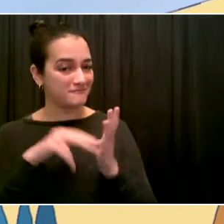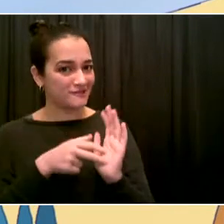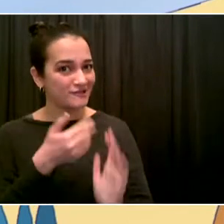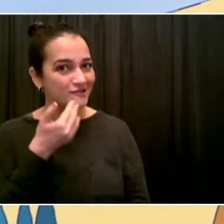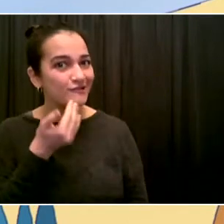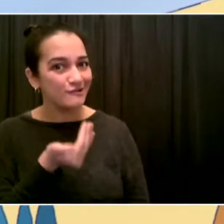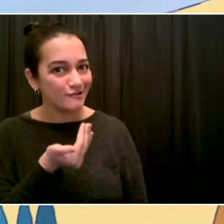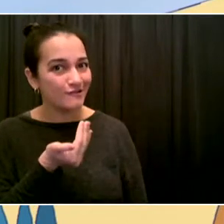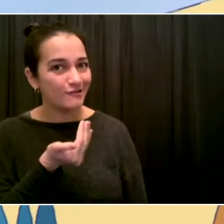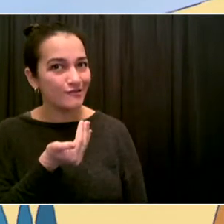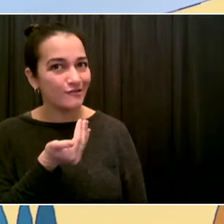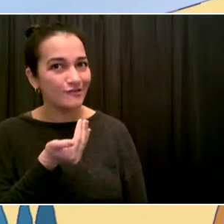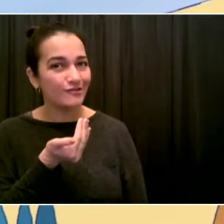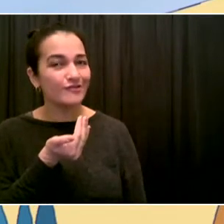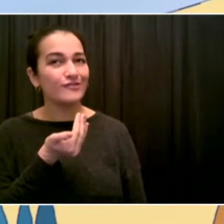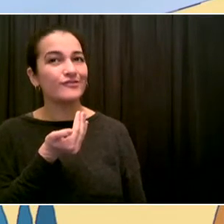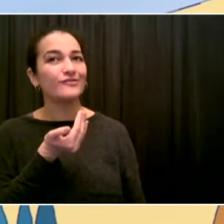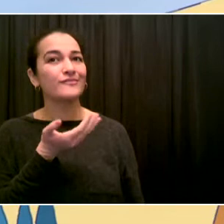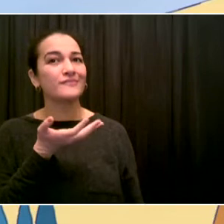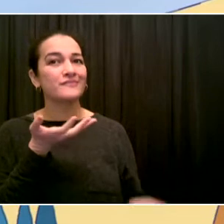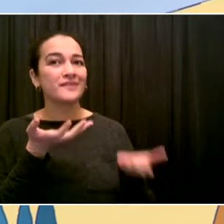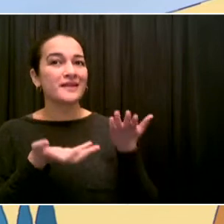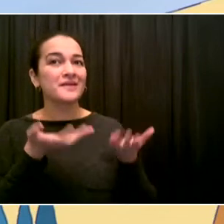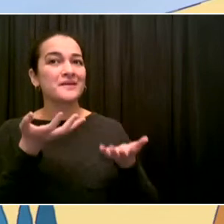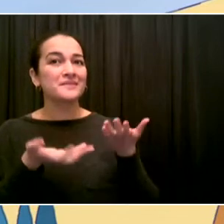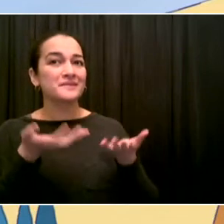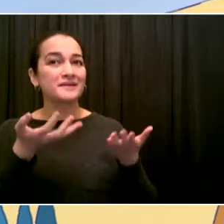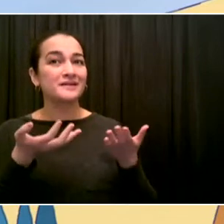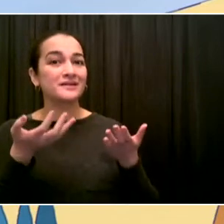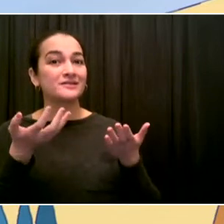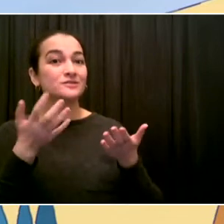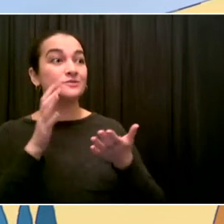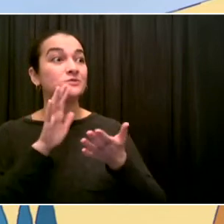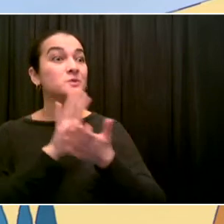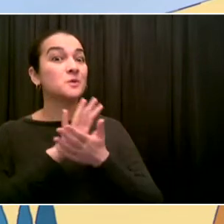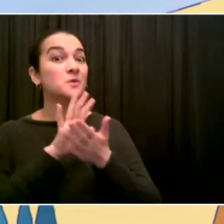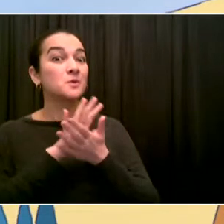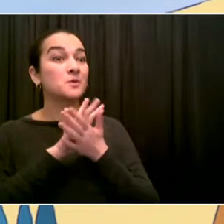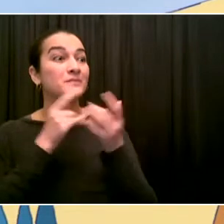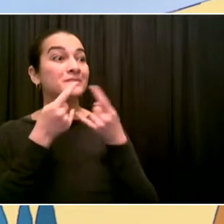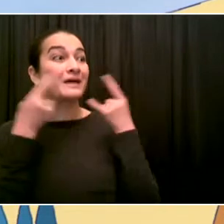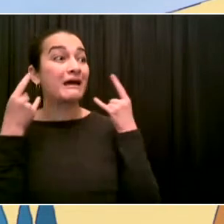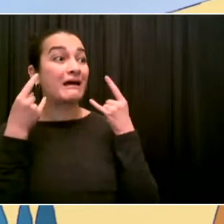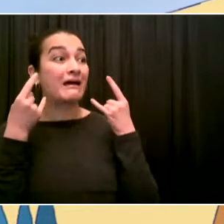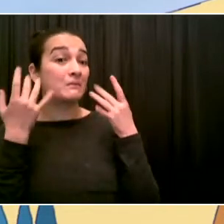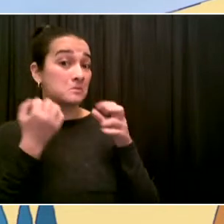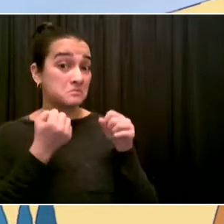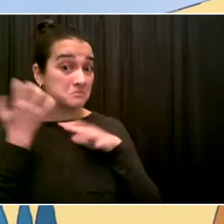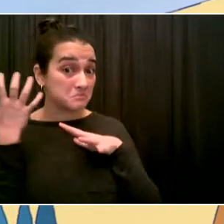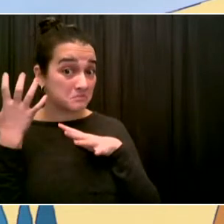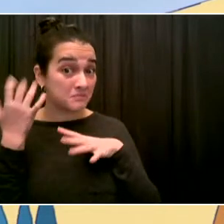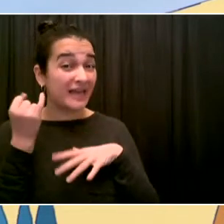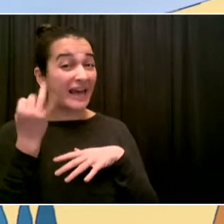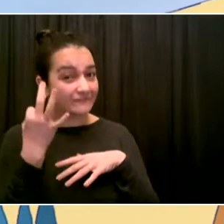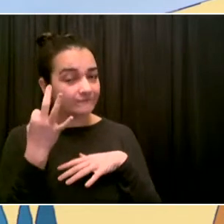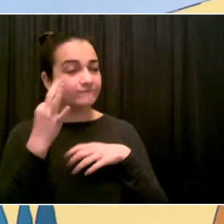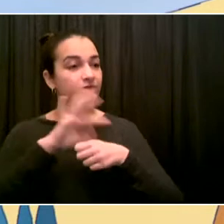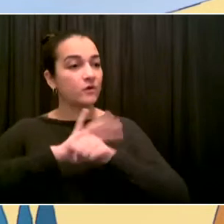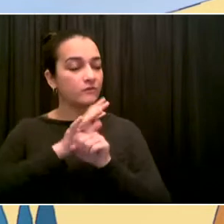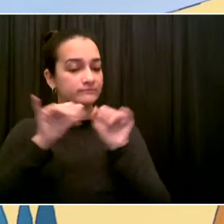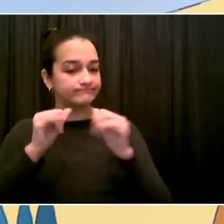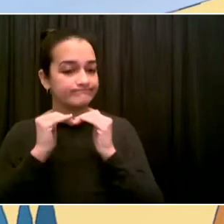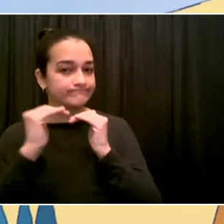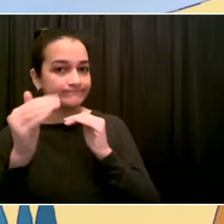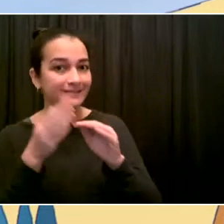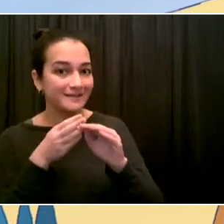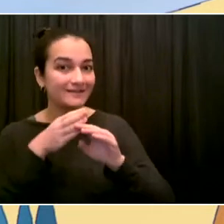to comment on that. Look, I haven't seen the governor's specific comments. I'll only say what position we're taking here in New York City. I'd say